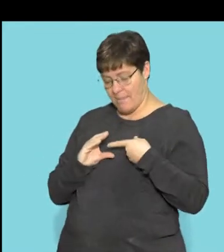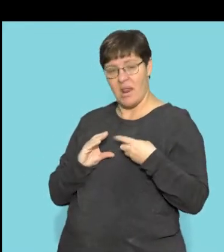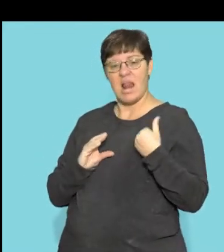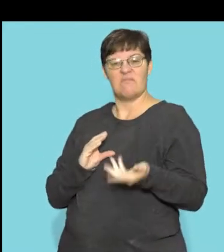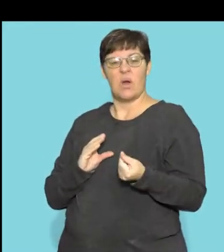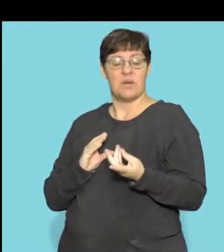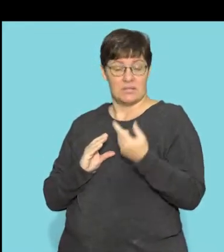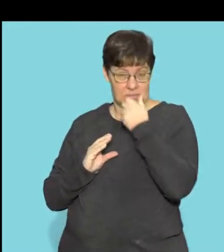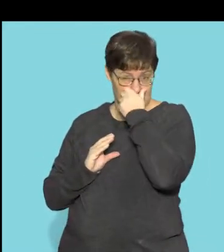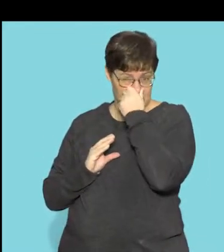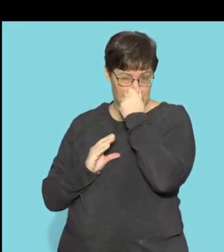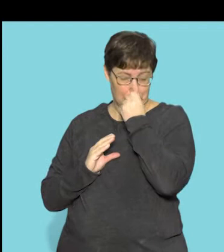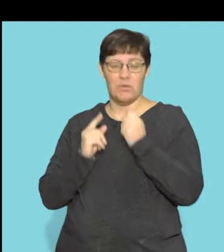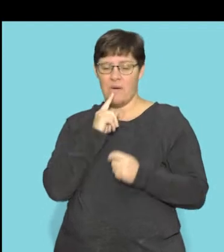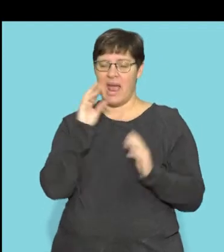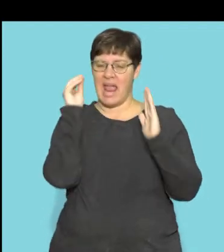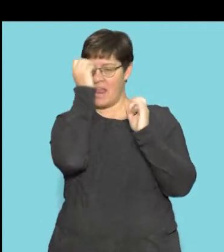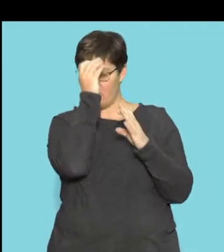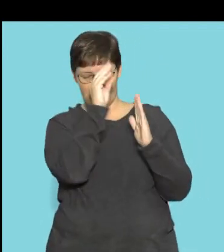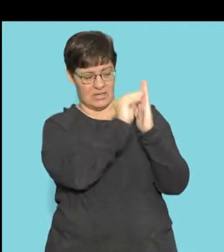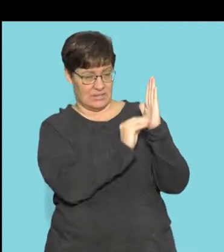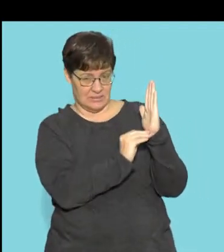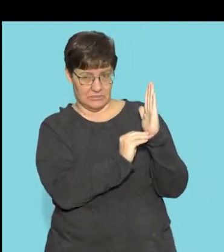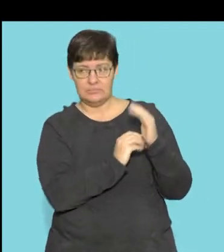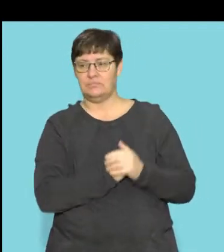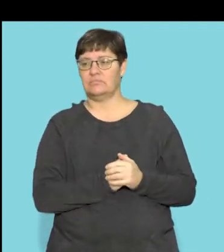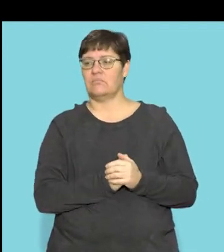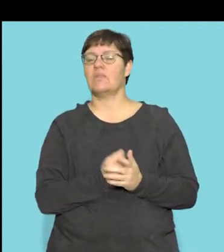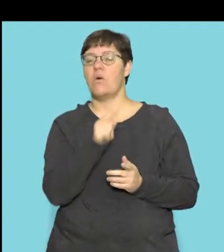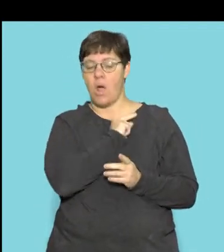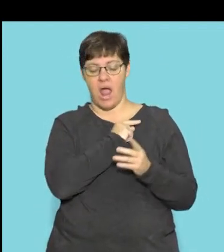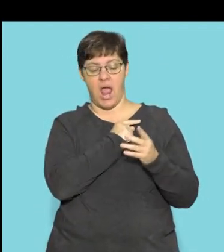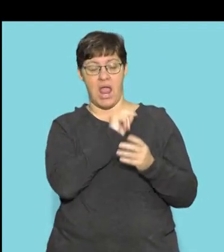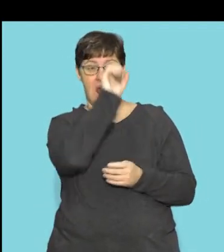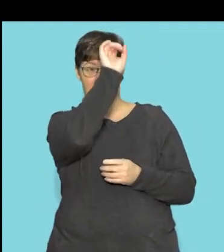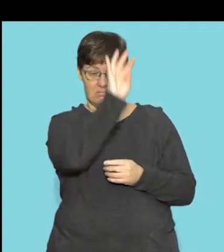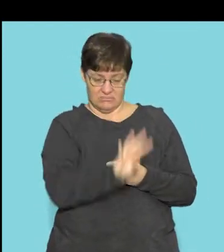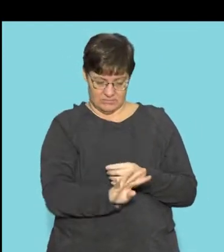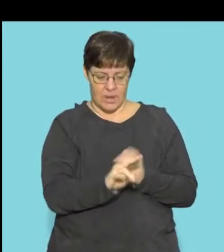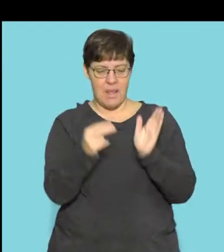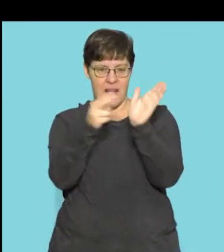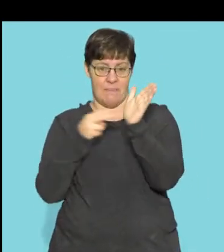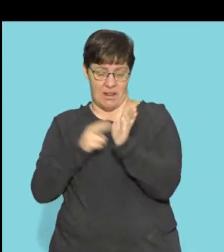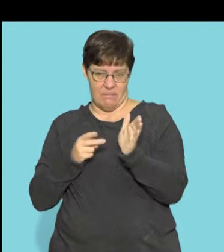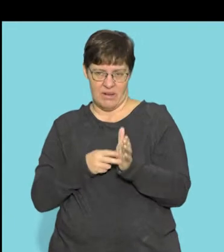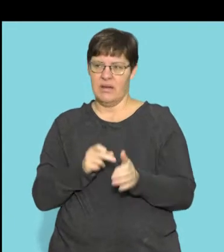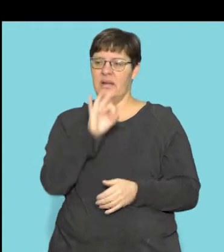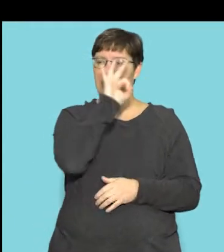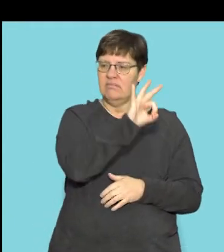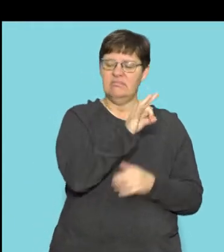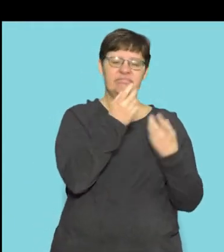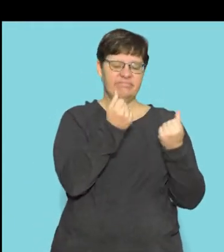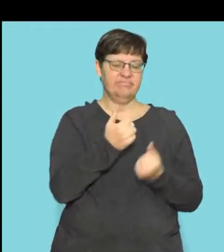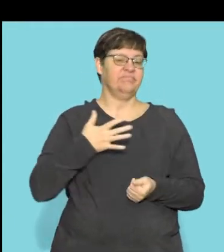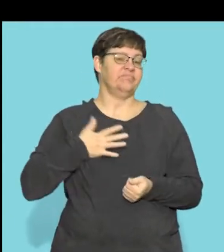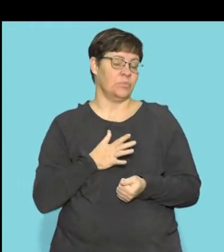some data. This data is to label everything as is. So F will be the amount that we want for